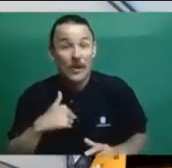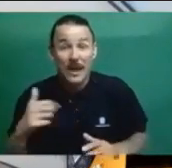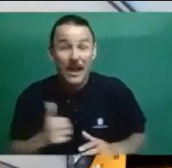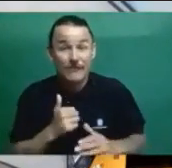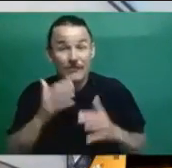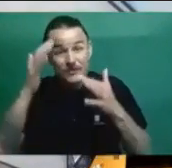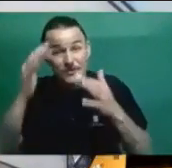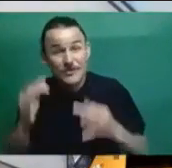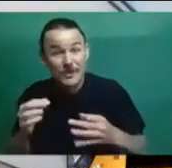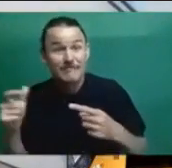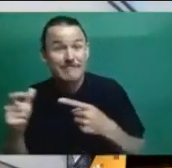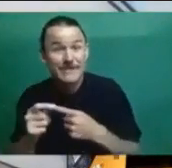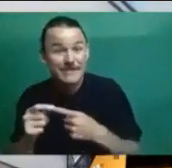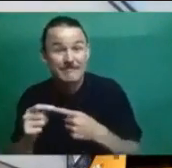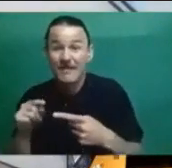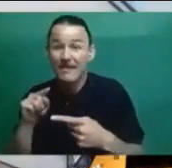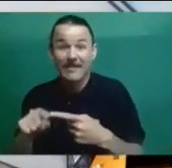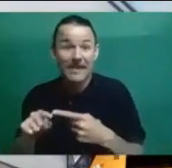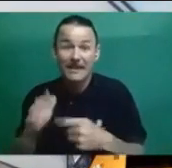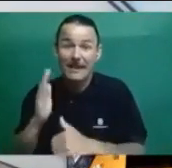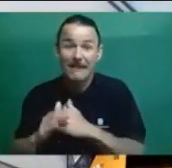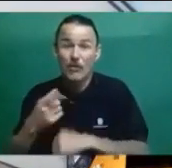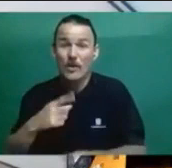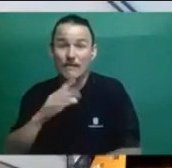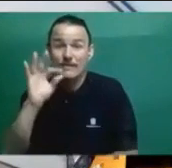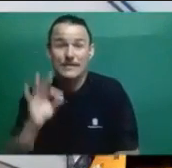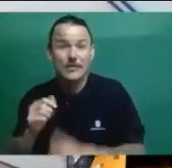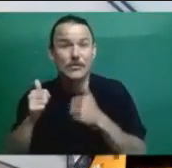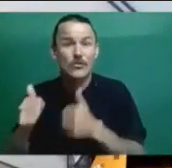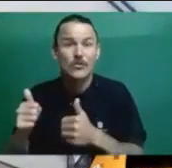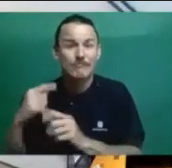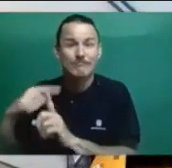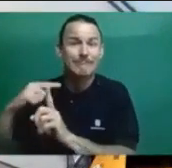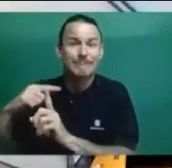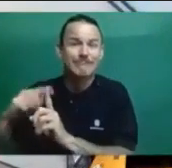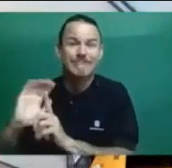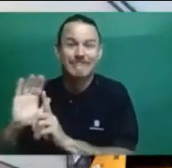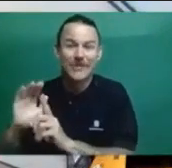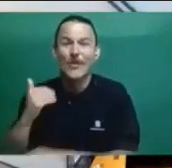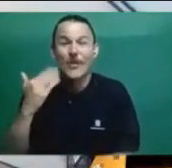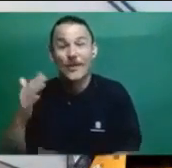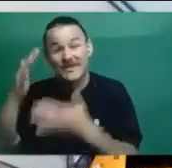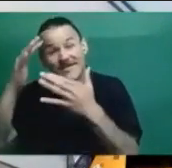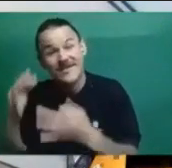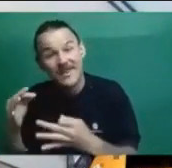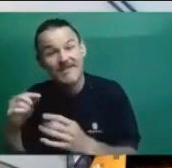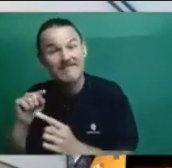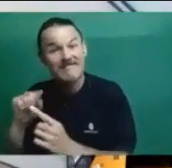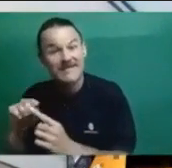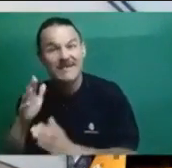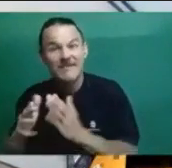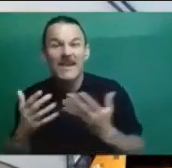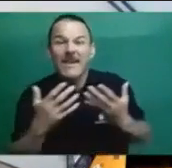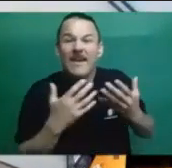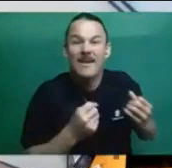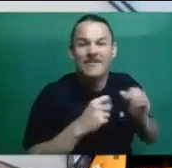good versus a choice that would be the exact opposite. Sometimes to deliver the greatest good for the greatest number,